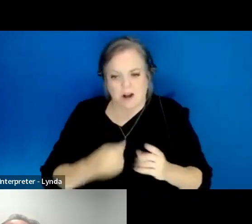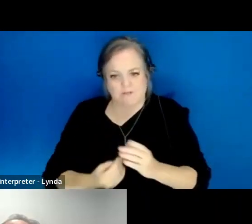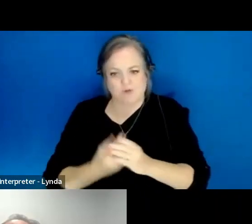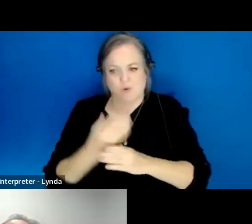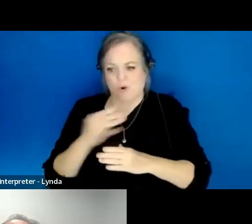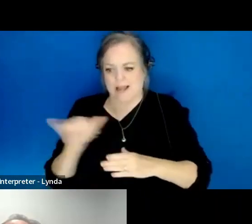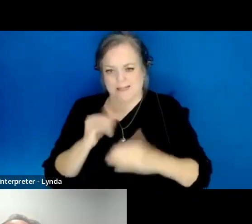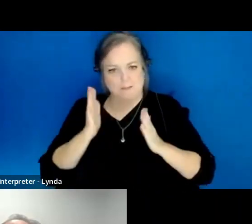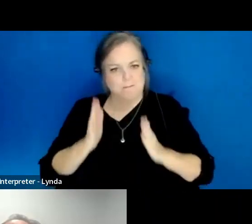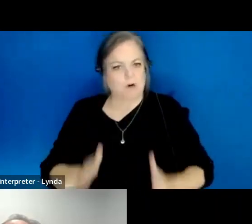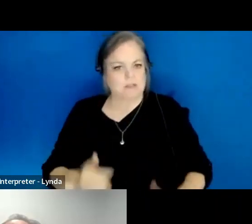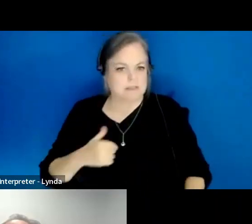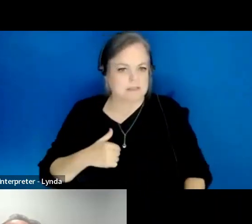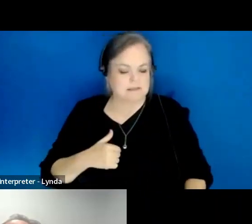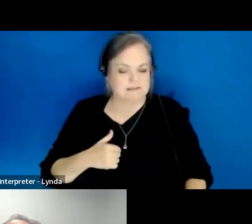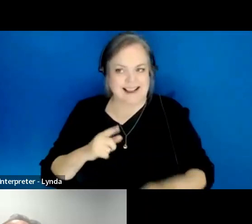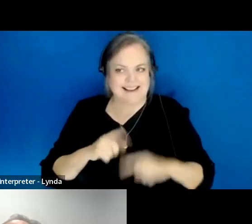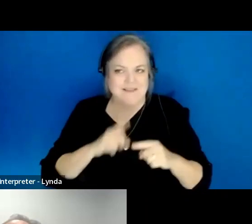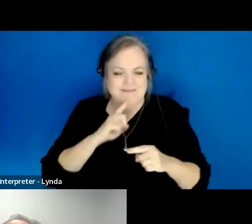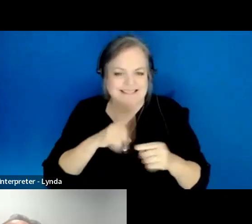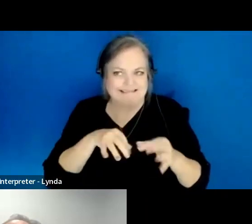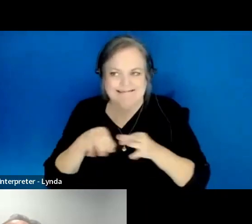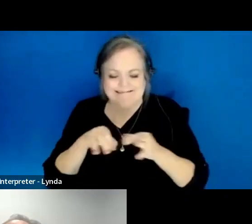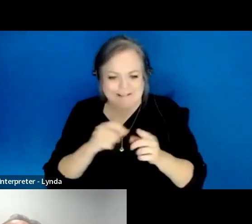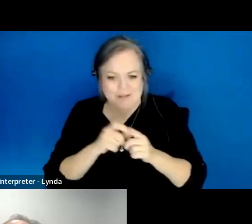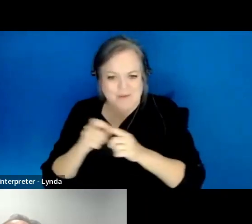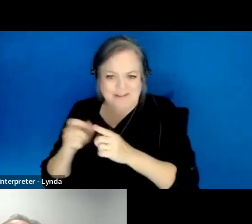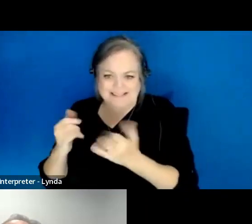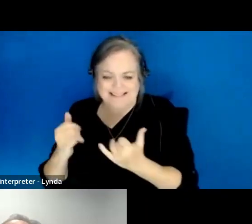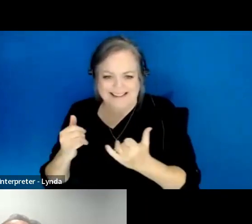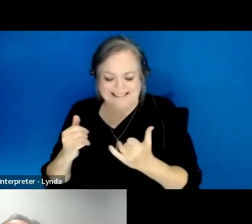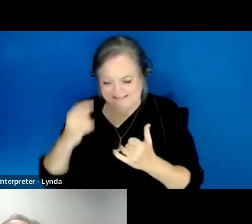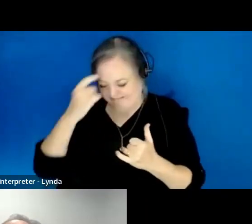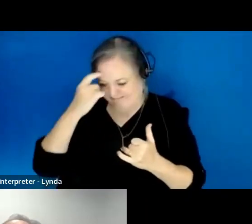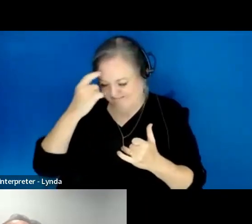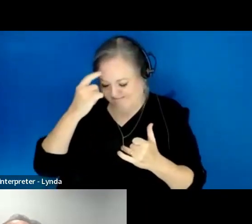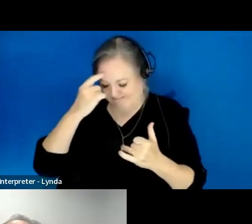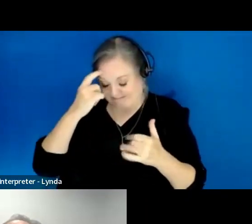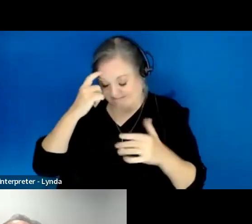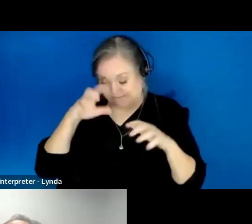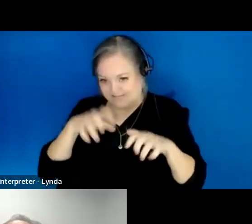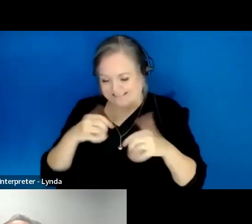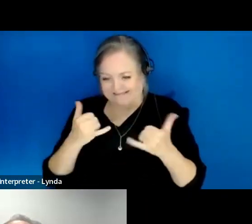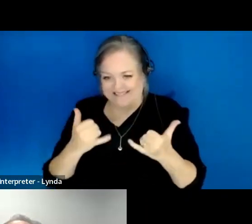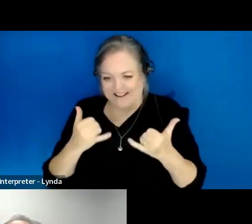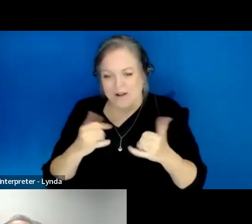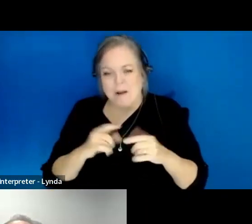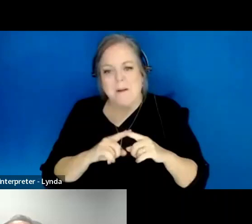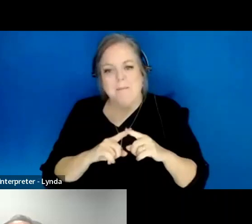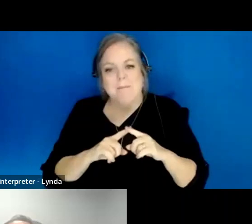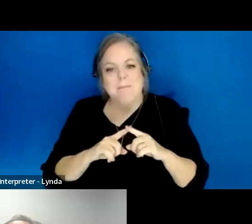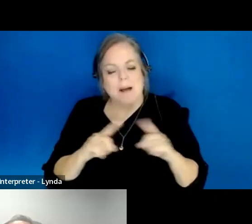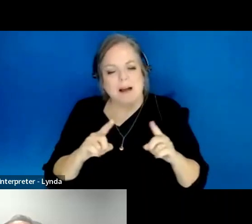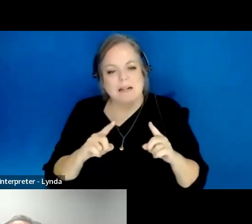person. I can't really put it into words right now. I'm having a brain freeze moment right now, but there